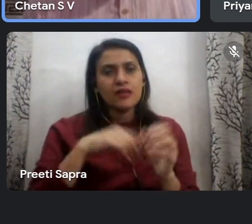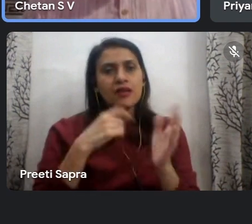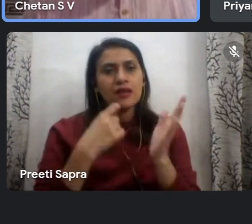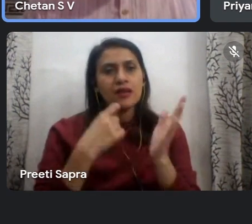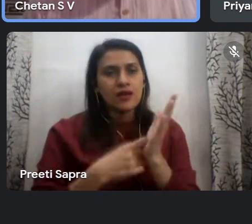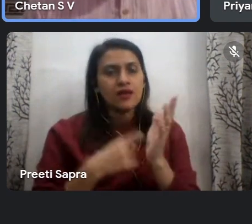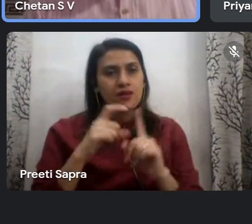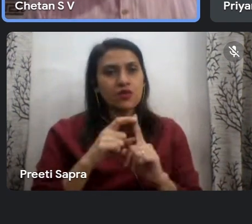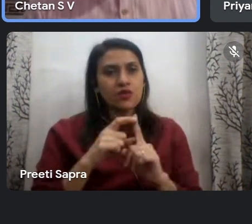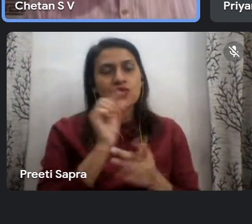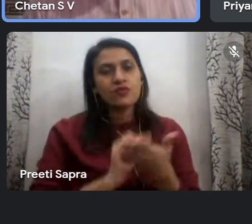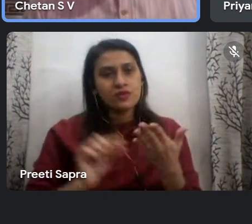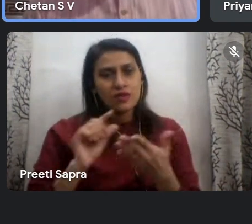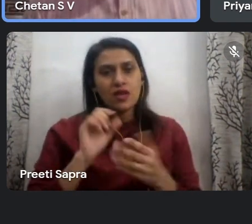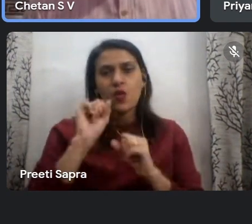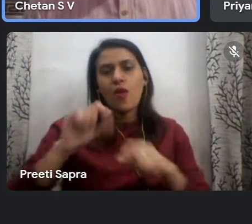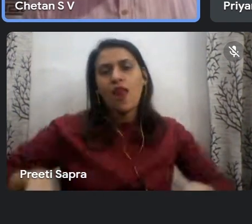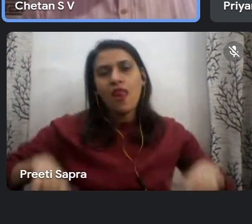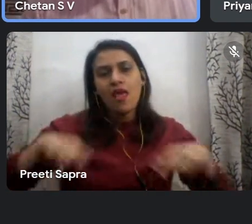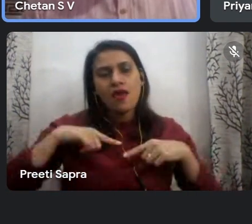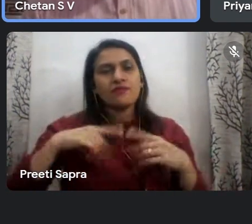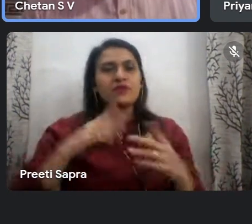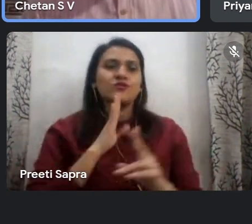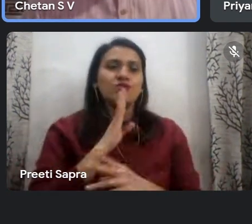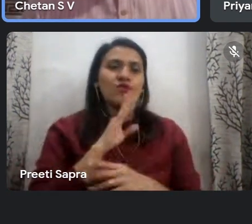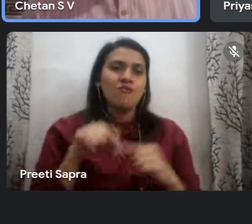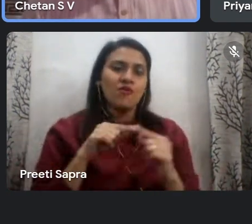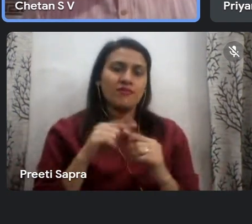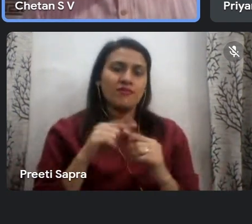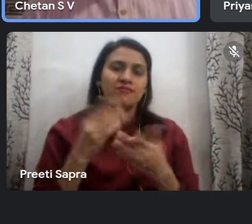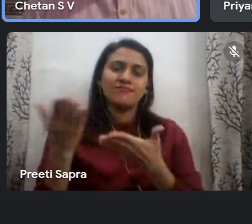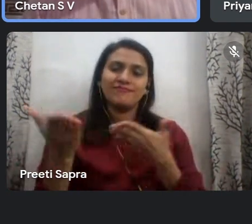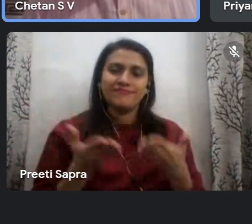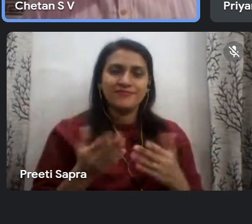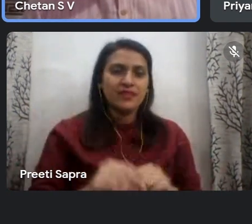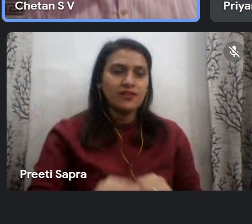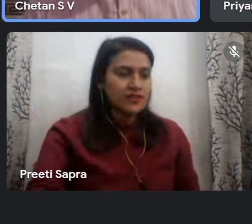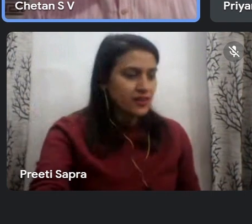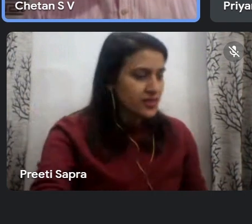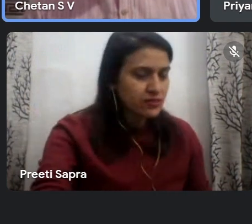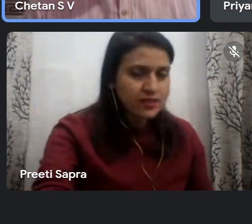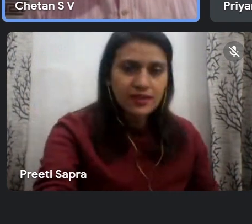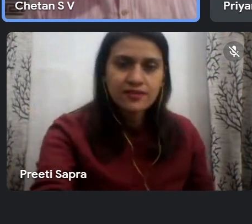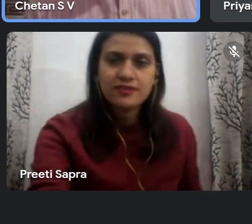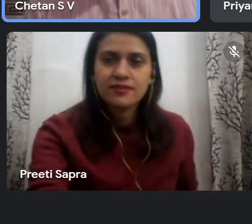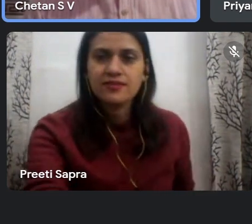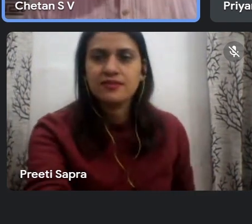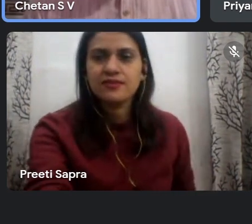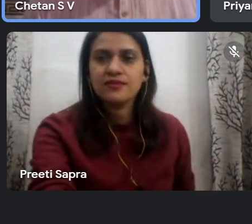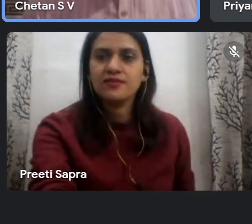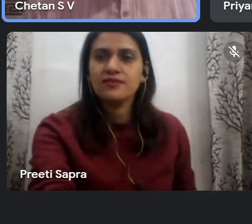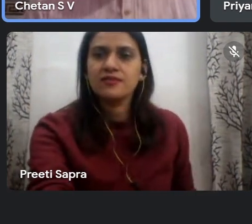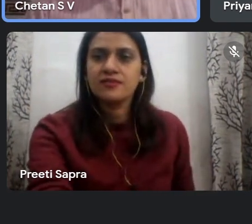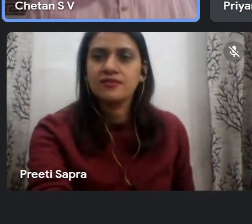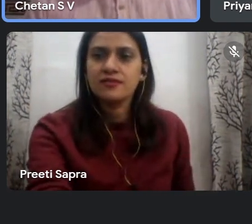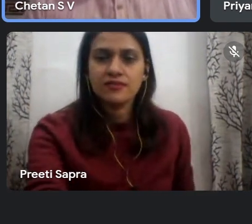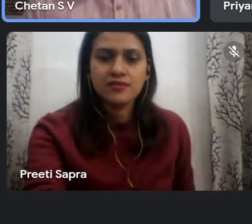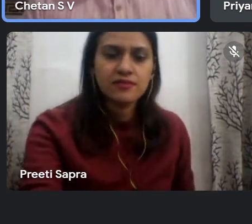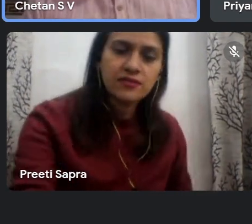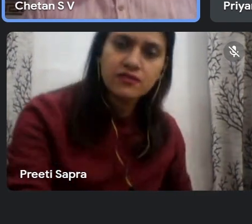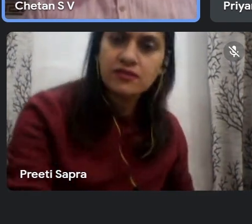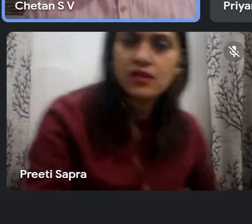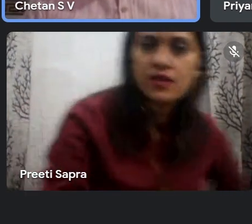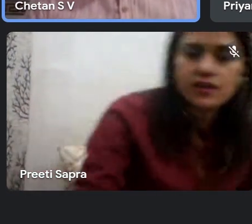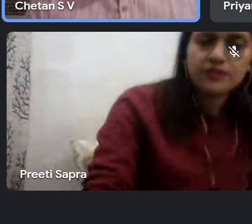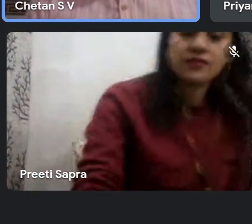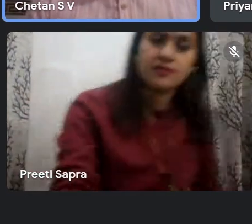Pratik is here to talk about his life's endeavor. Thank you so much for agreeing to talk, Pratik. Yeah.